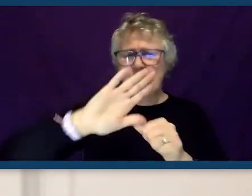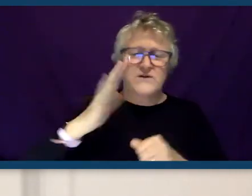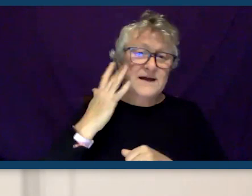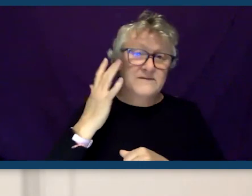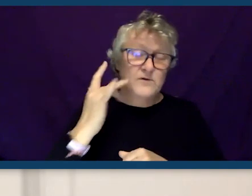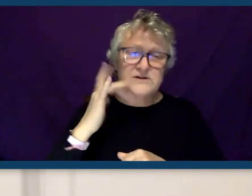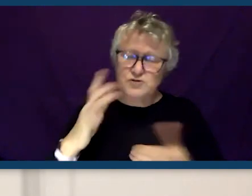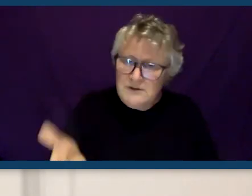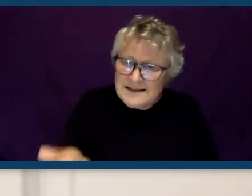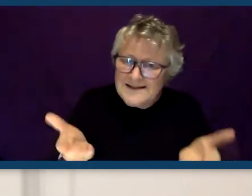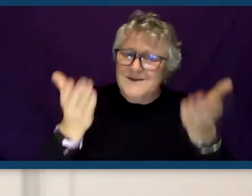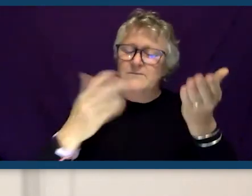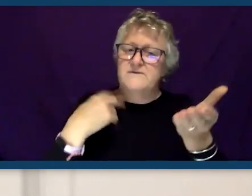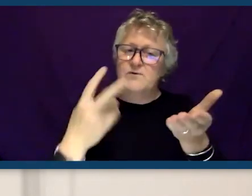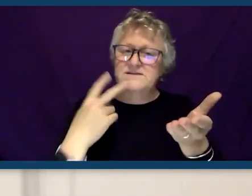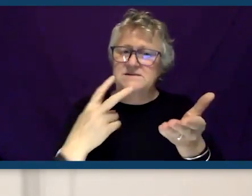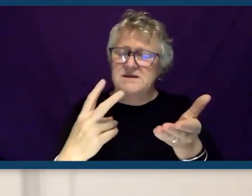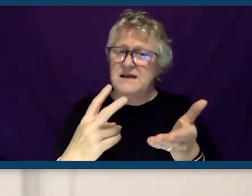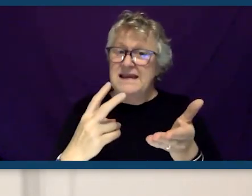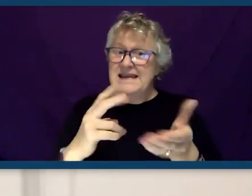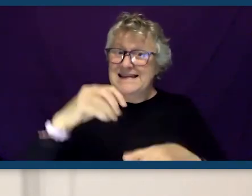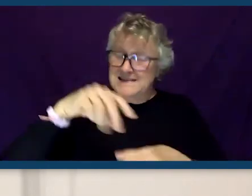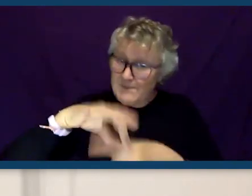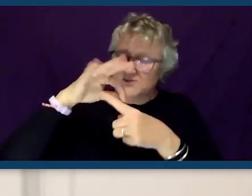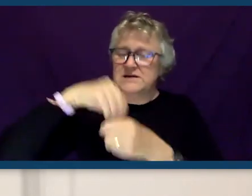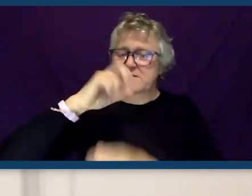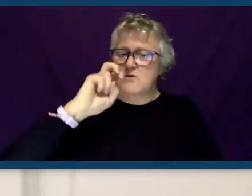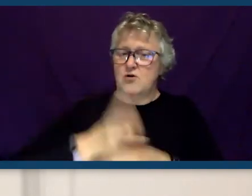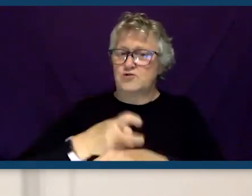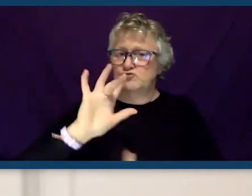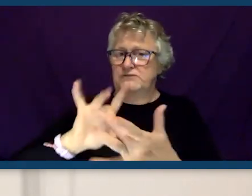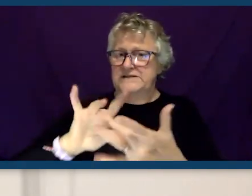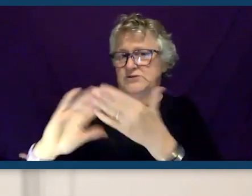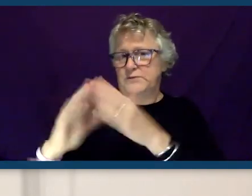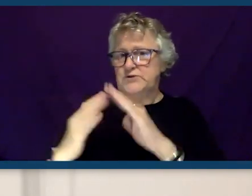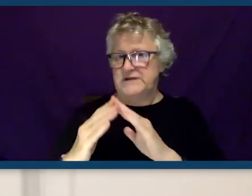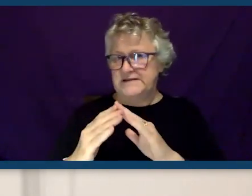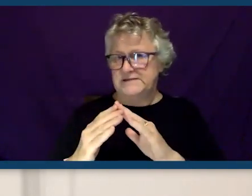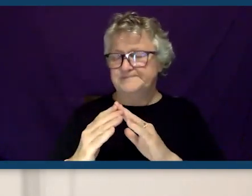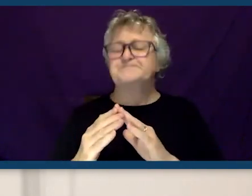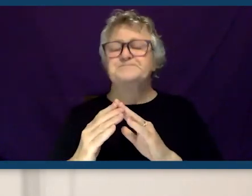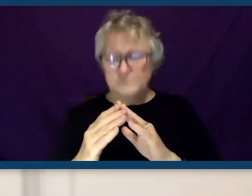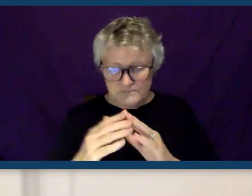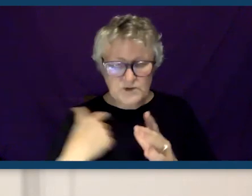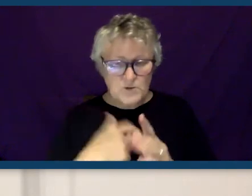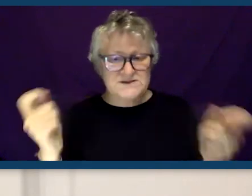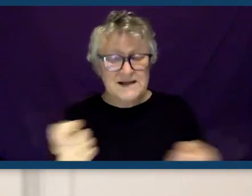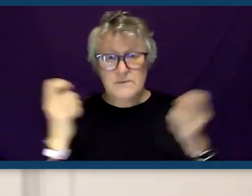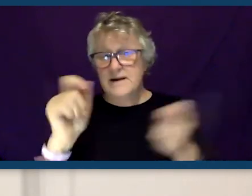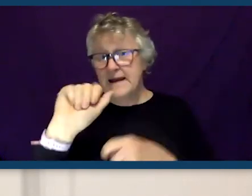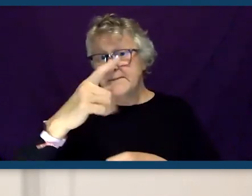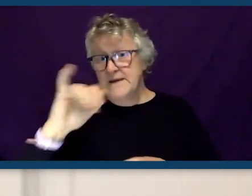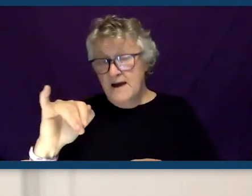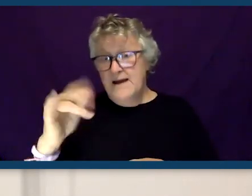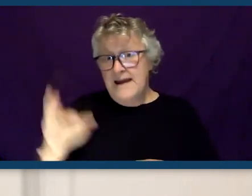who have been working hard to uplift voices in hard-to-reach communities. As the month of May comes to an end and we continue to celebrate AAPI Heritage